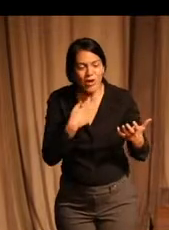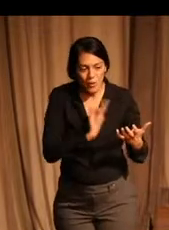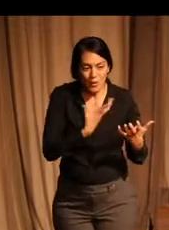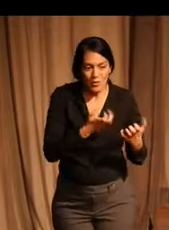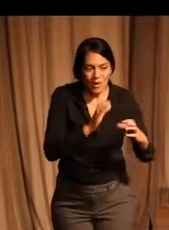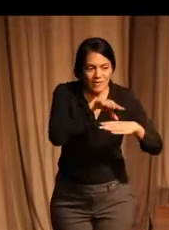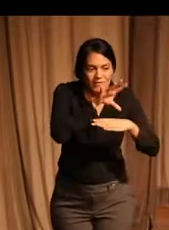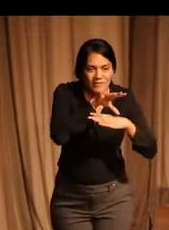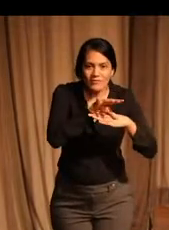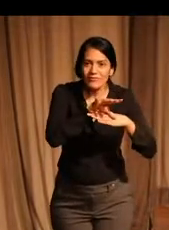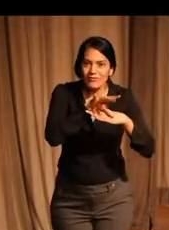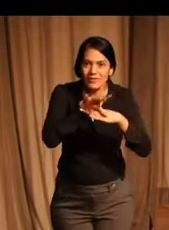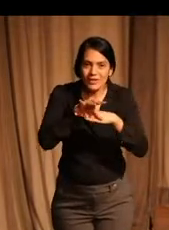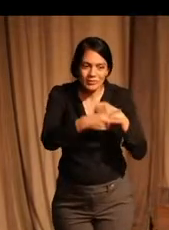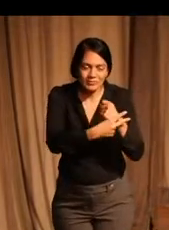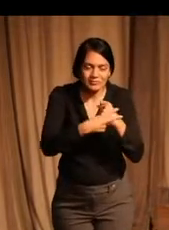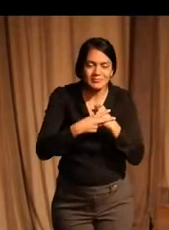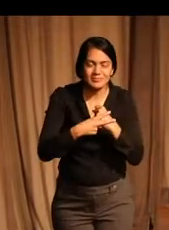know, what you're doing is like these amazing,